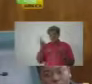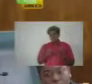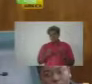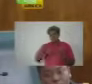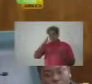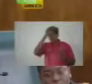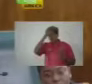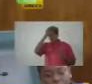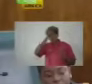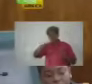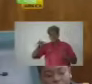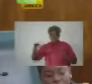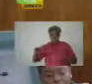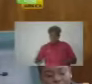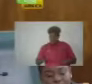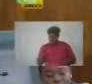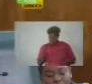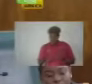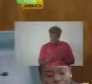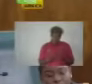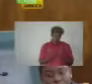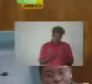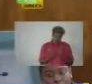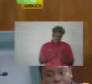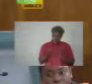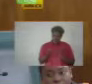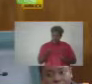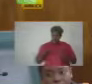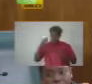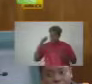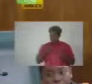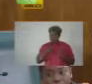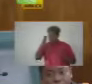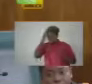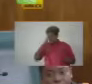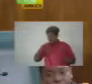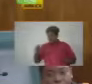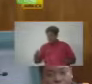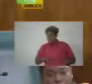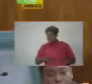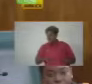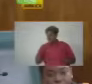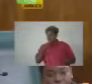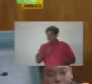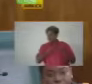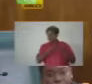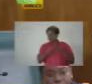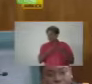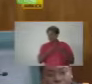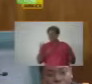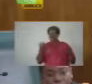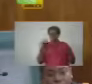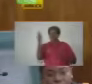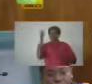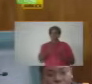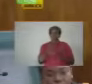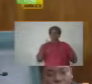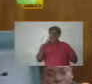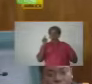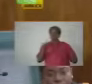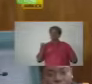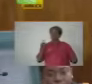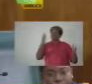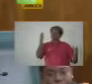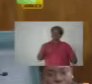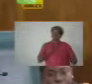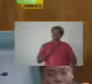leave. And again, when we considered paternity leave, it was on the basis that some reports suggest,